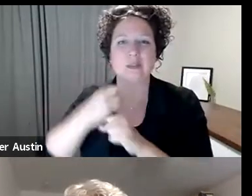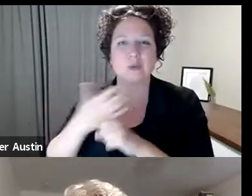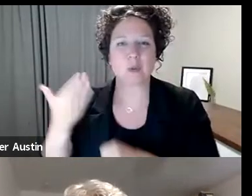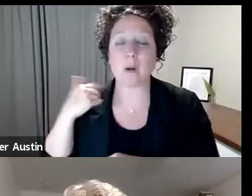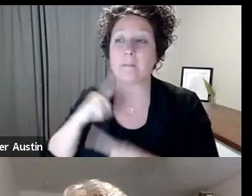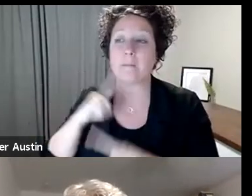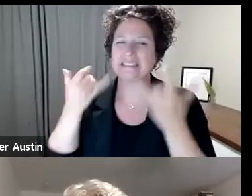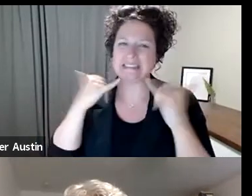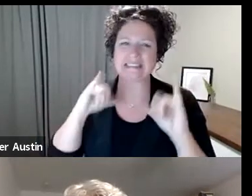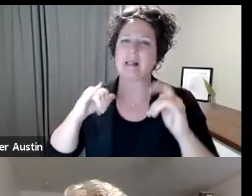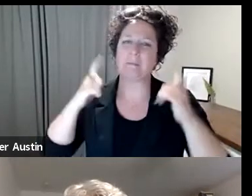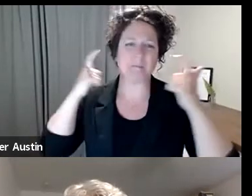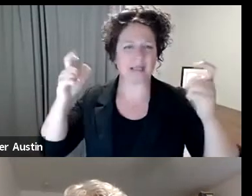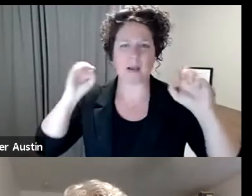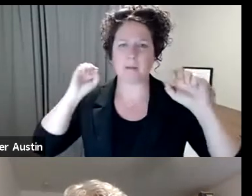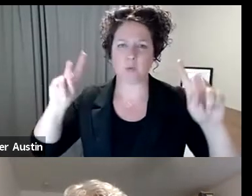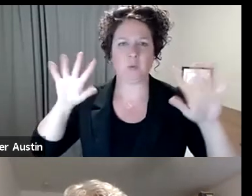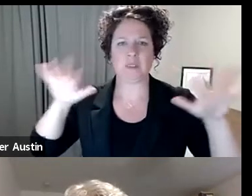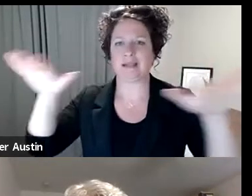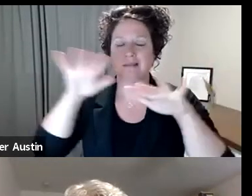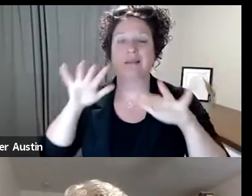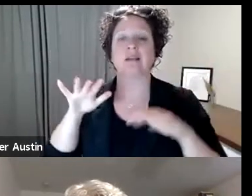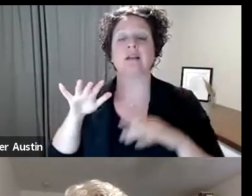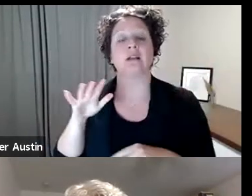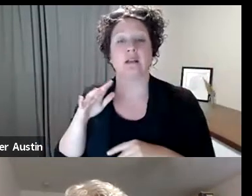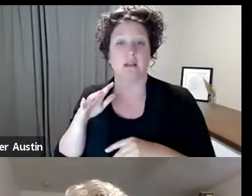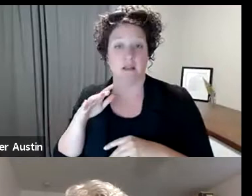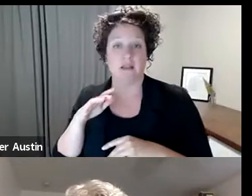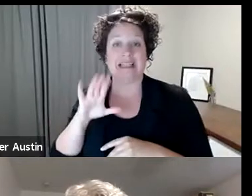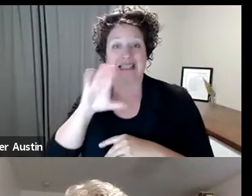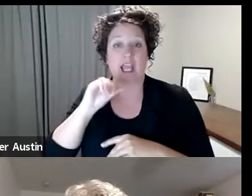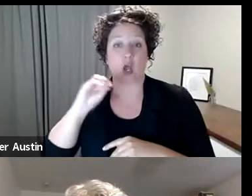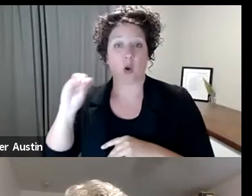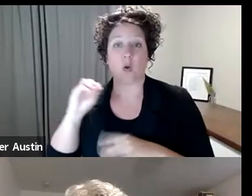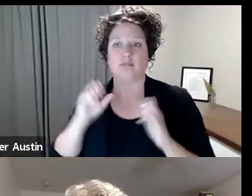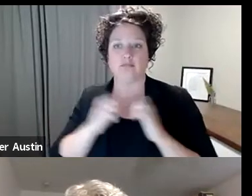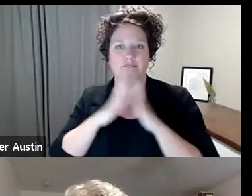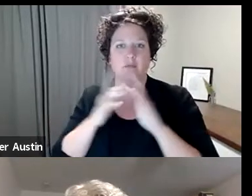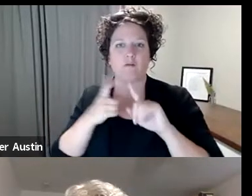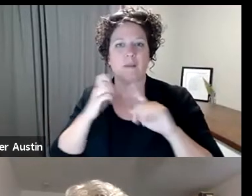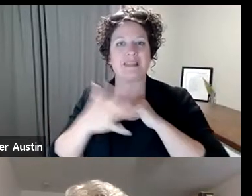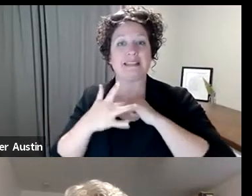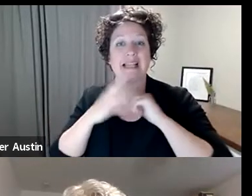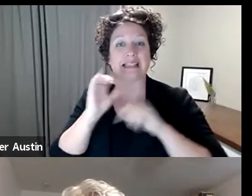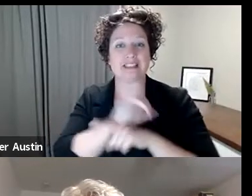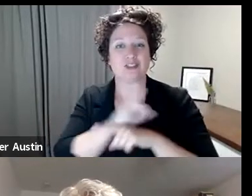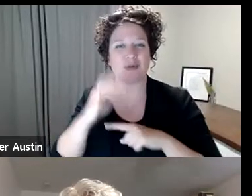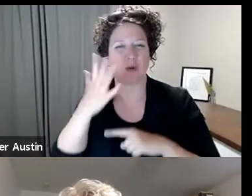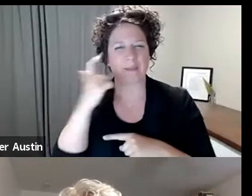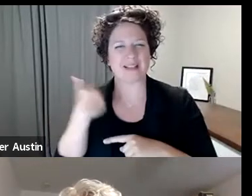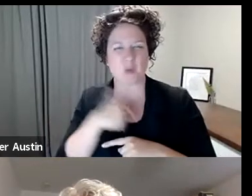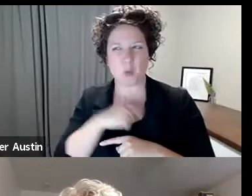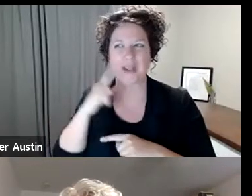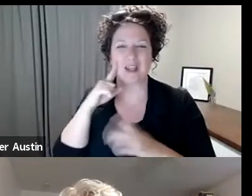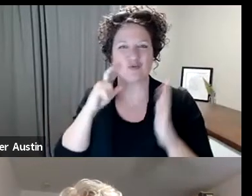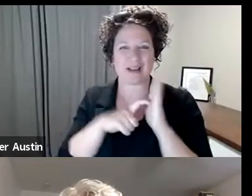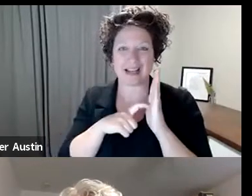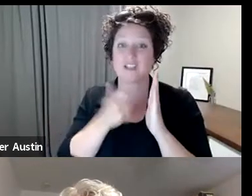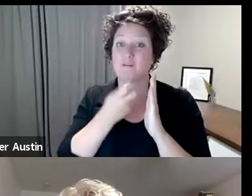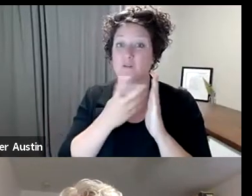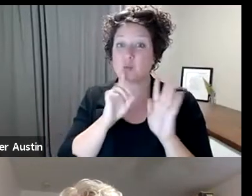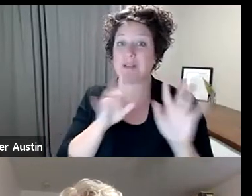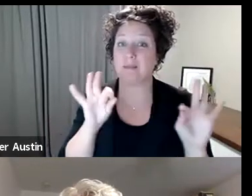still a massive opportunity. It came out of the tech industry because we really recognized, well, a couple of really key and important